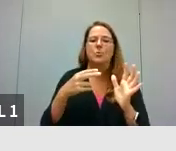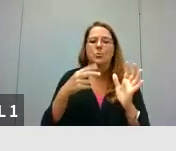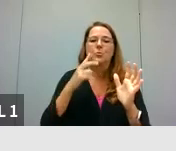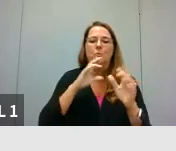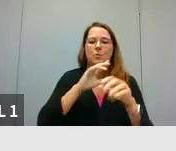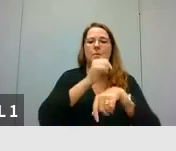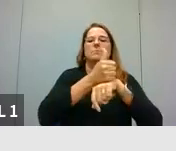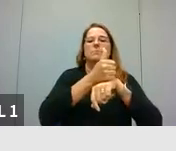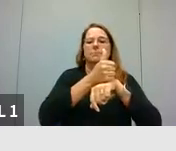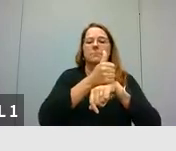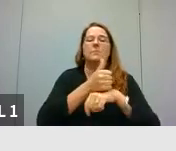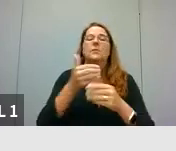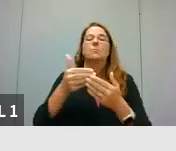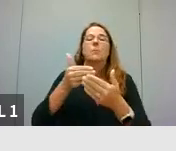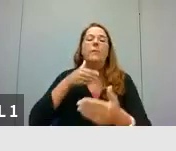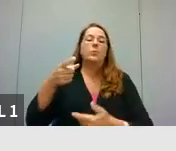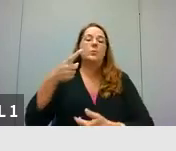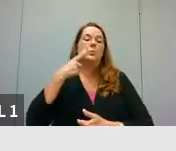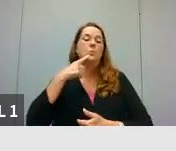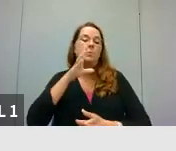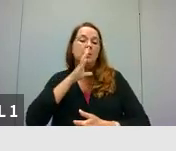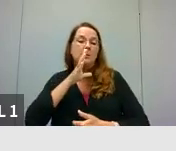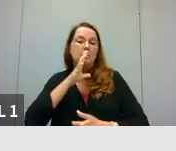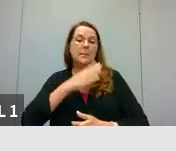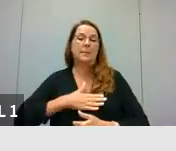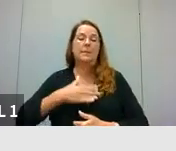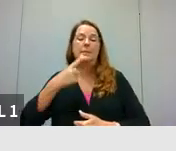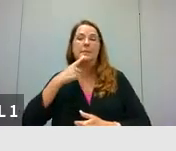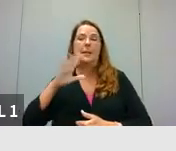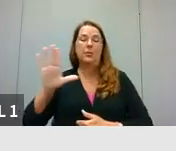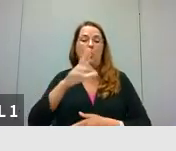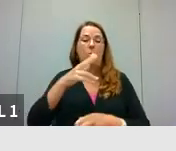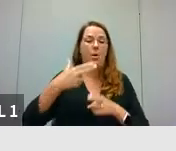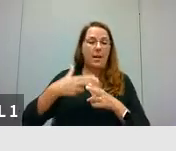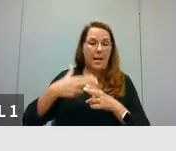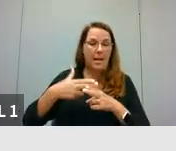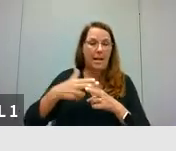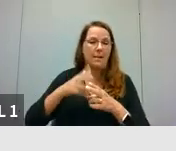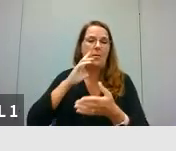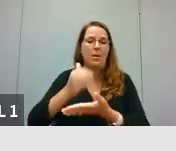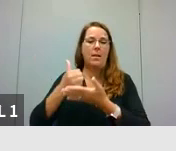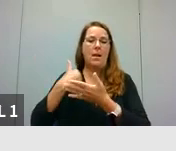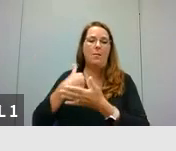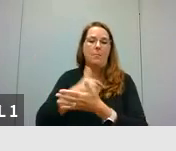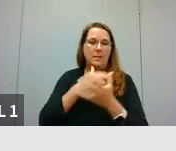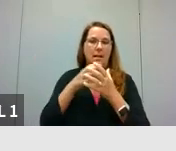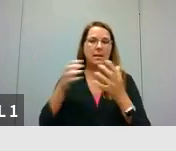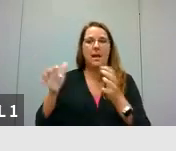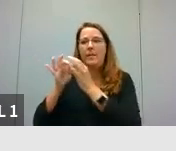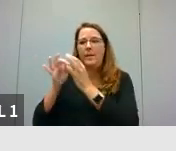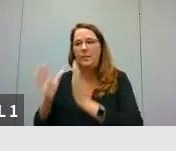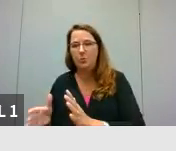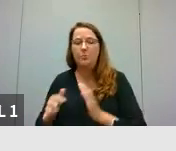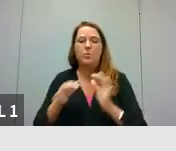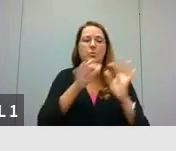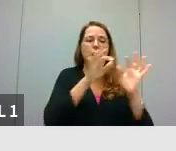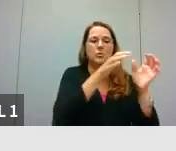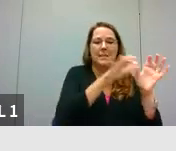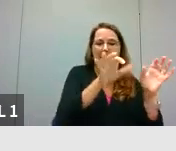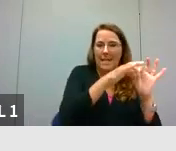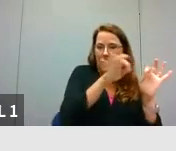you say something, if you could say your name, that'll help us a lot. The interpreters, captioner, everybody, it'll go